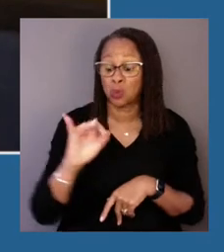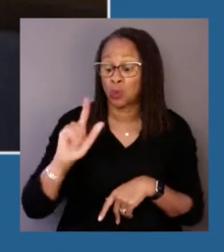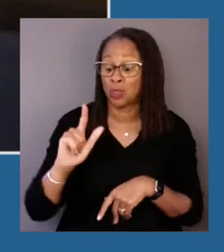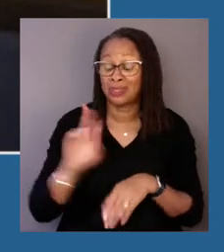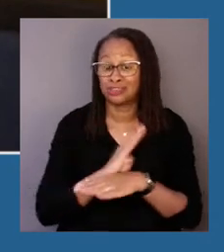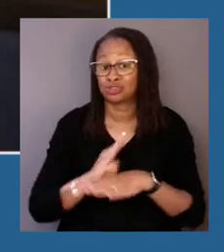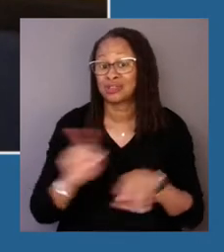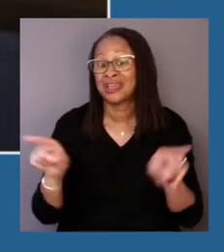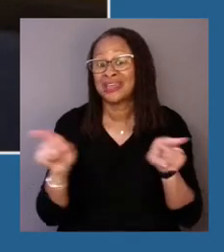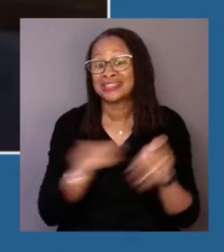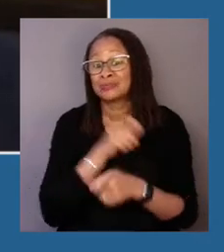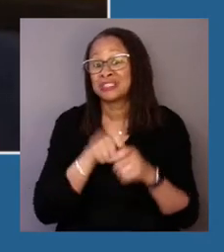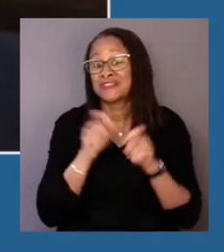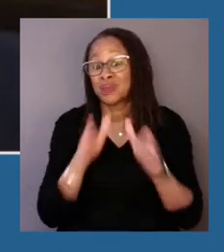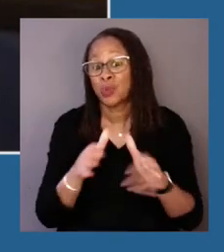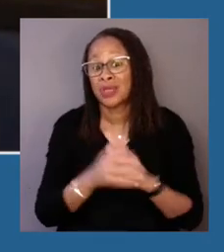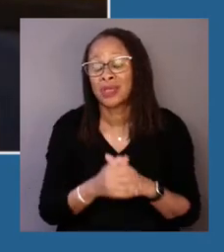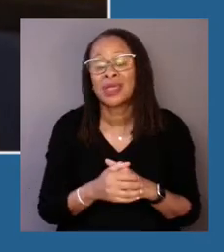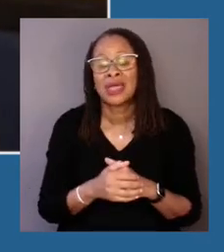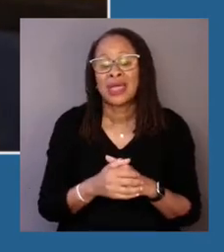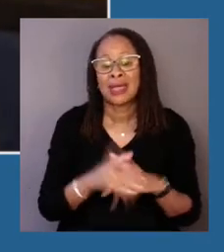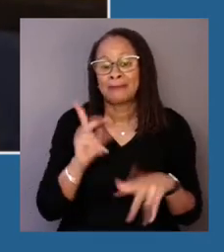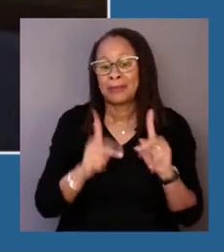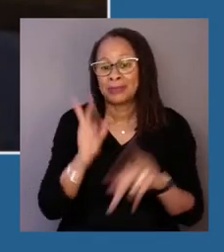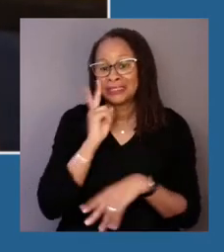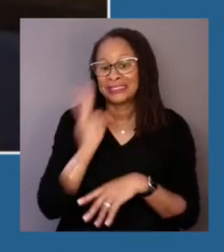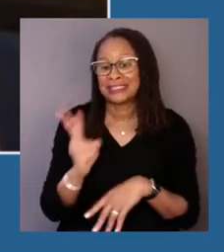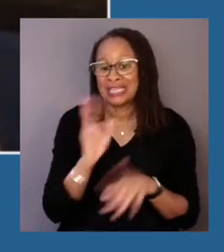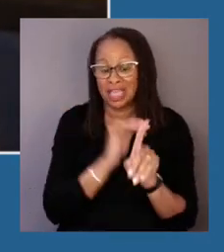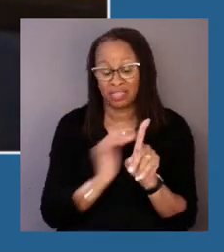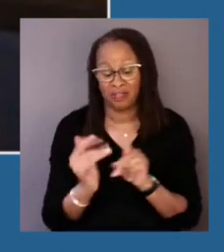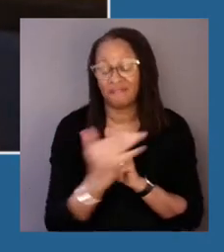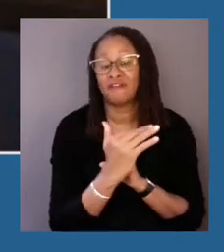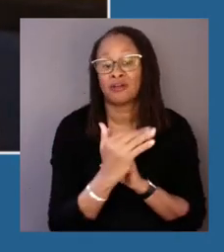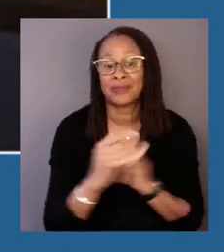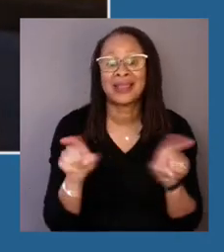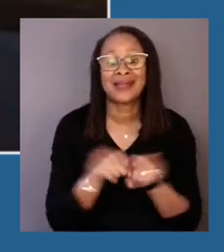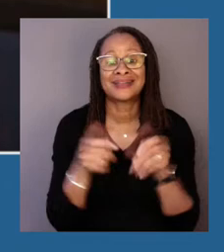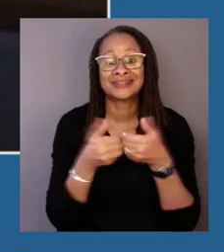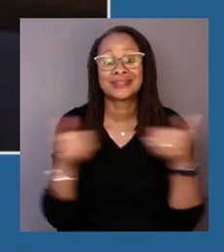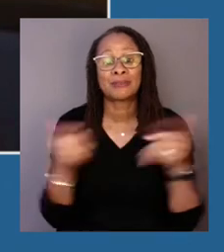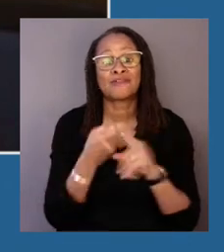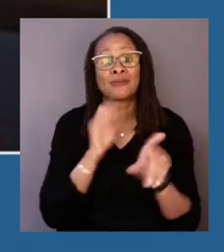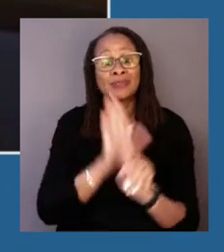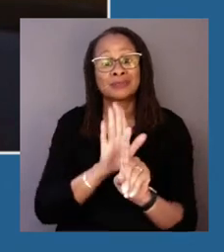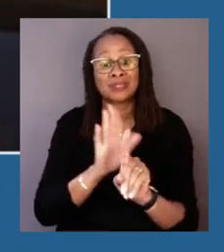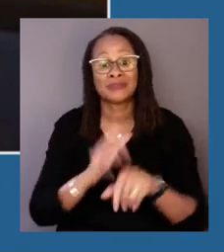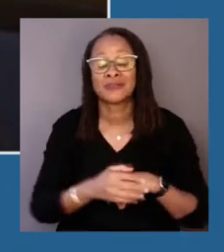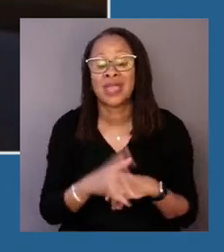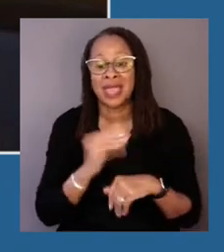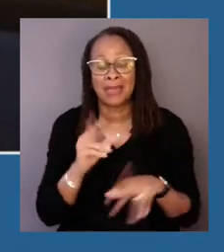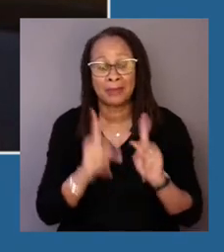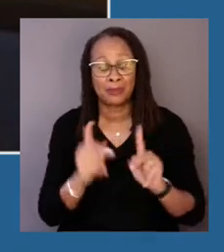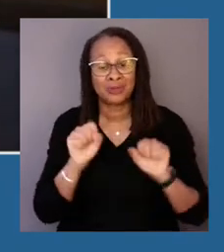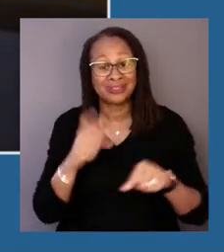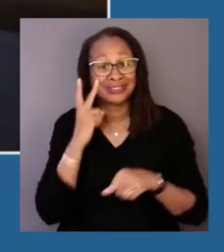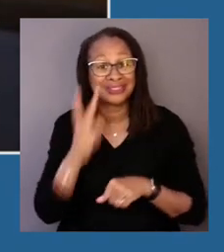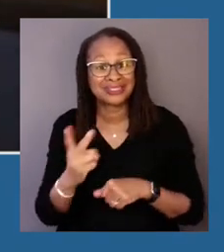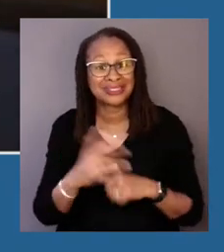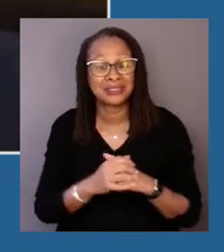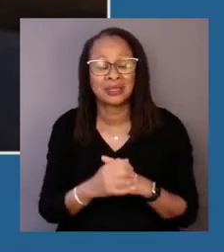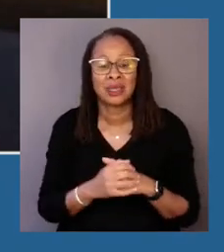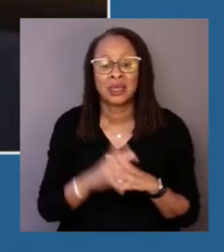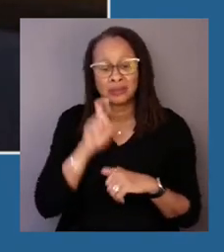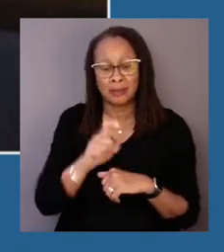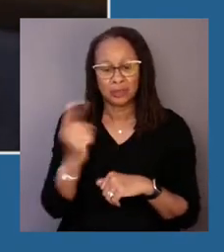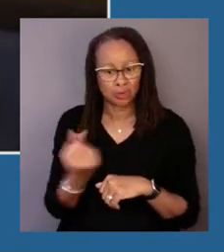that people see the environment as separate from themselves, and that people see that you must